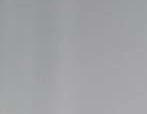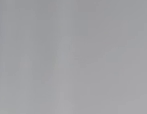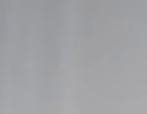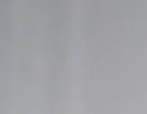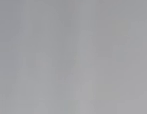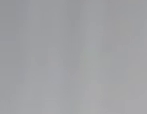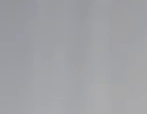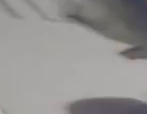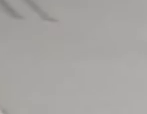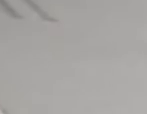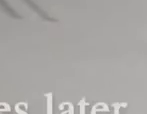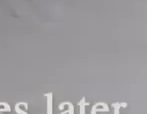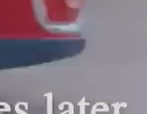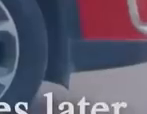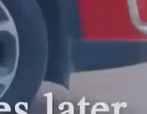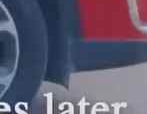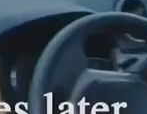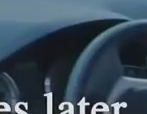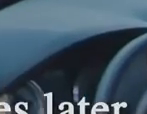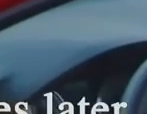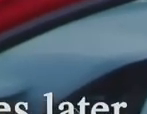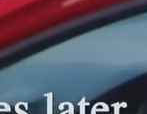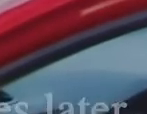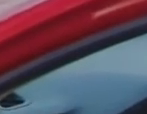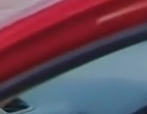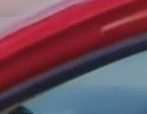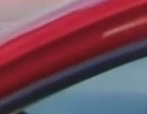no more. You don't want your things in.